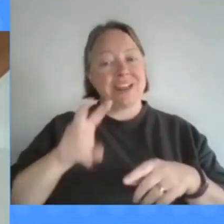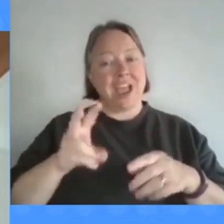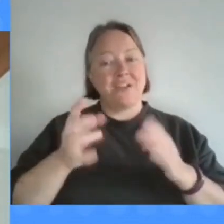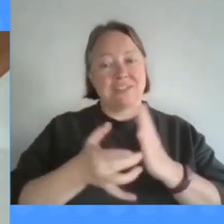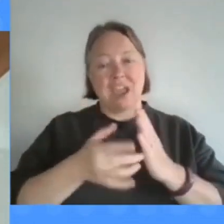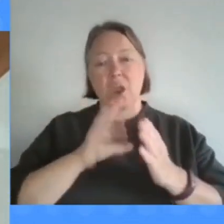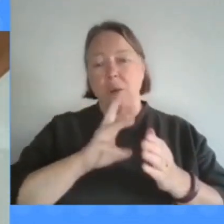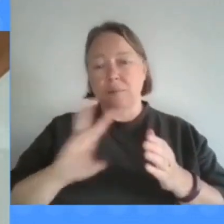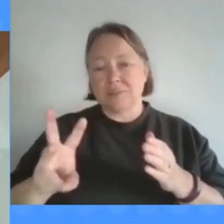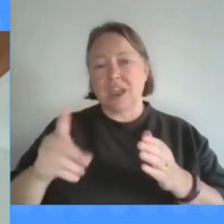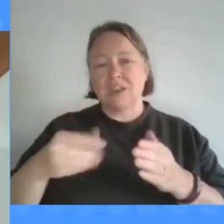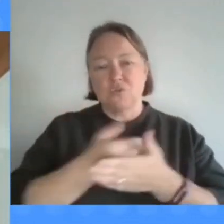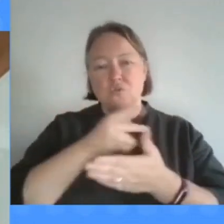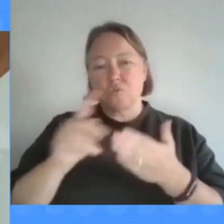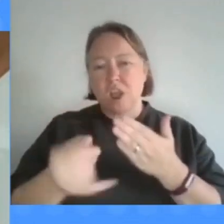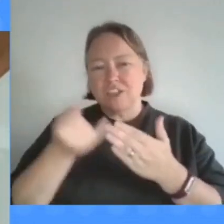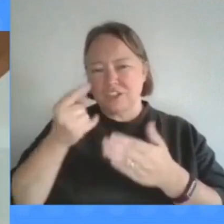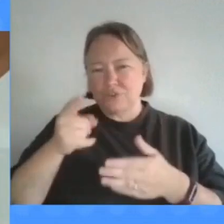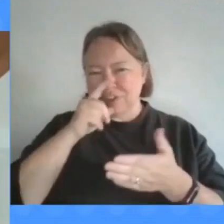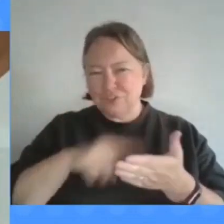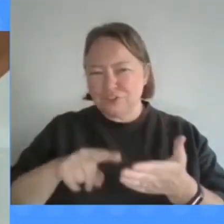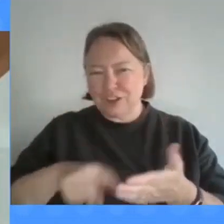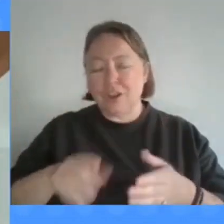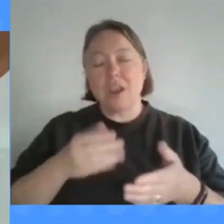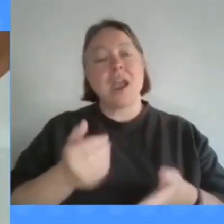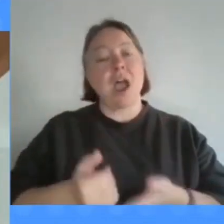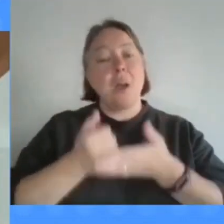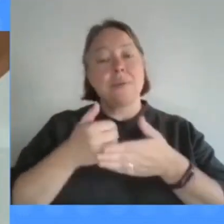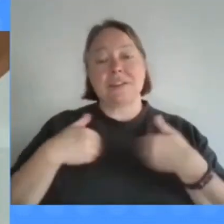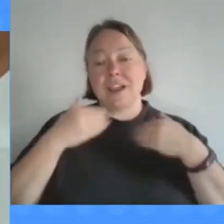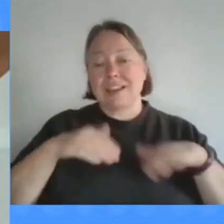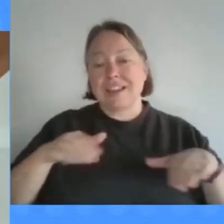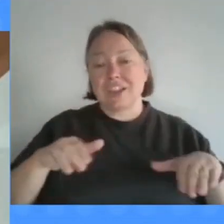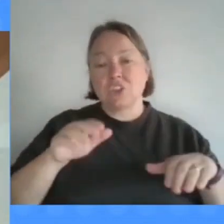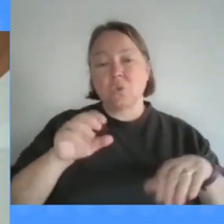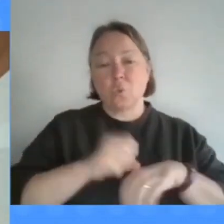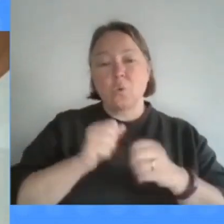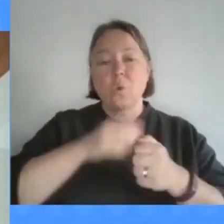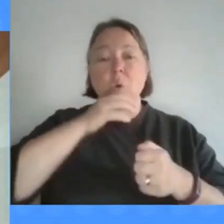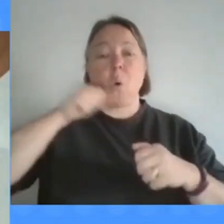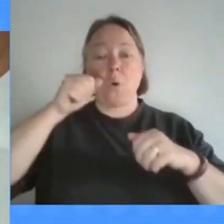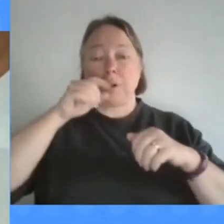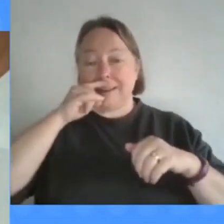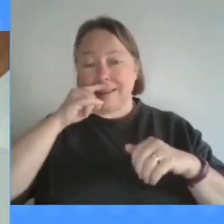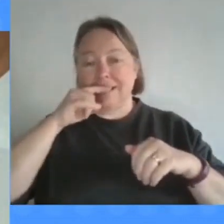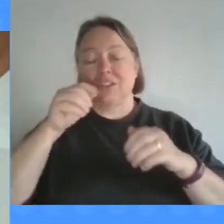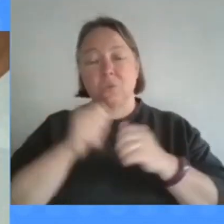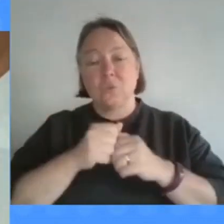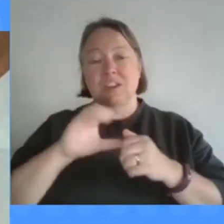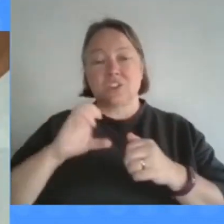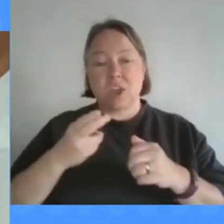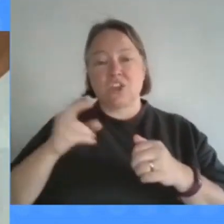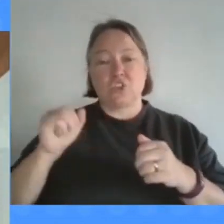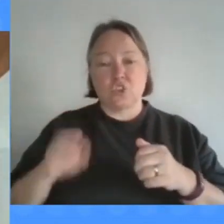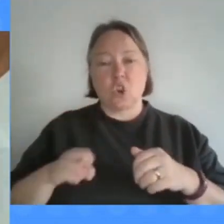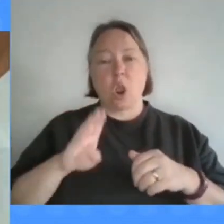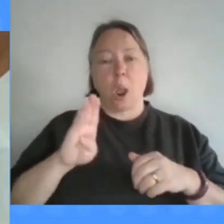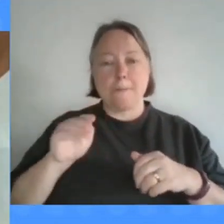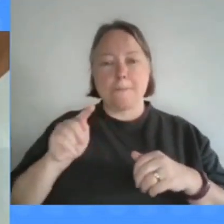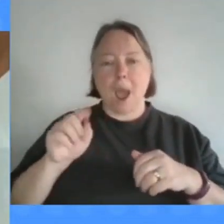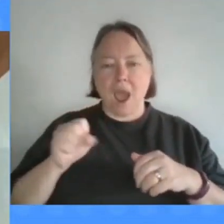out. And we're also helping little kids work with older kids with this Scratch Junior Bots and Blocks project, where we have a